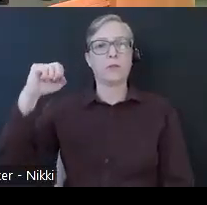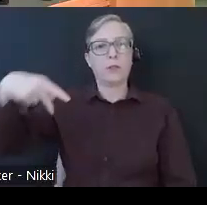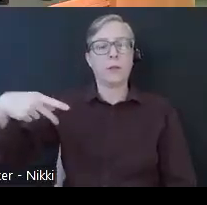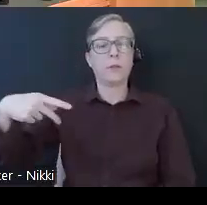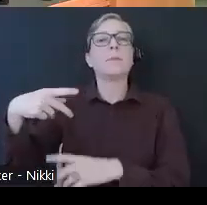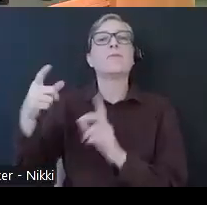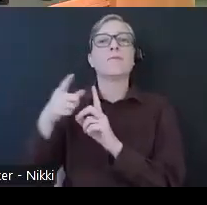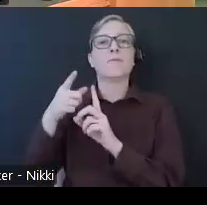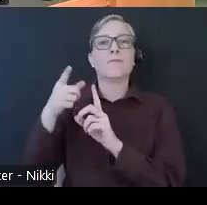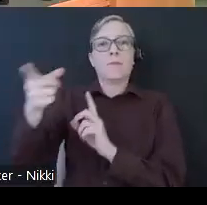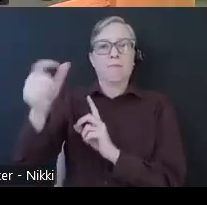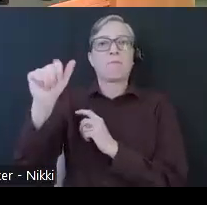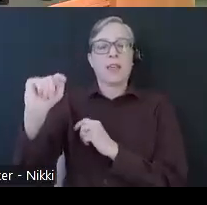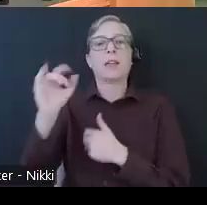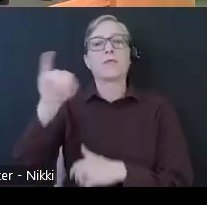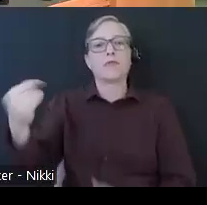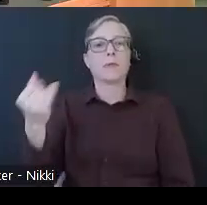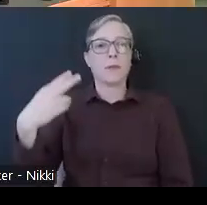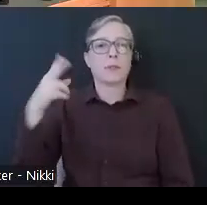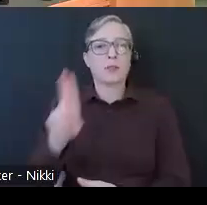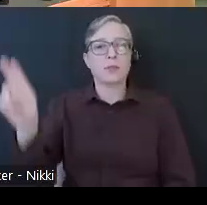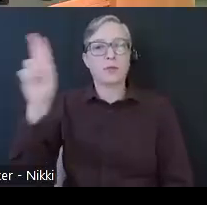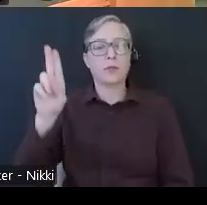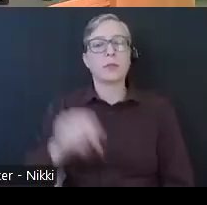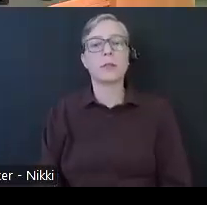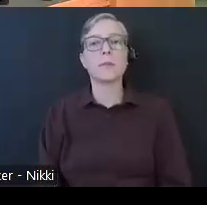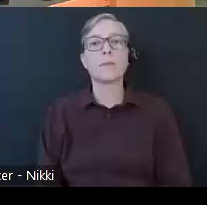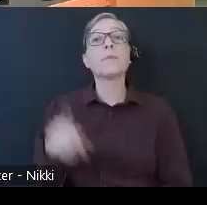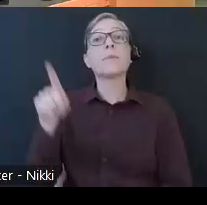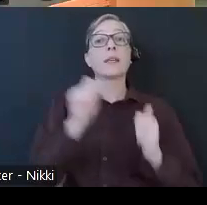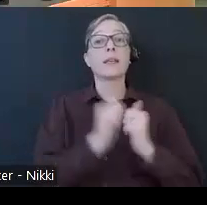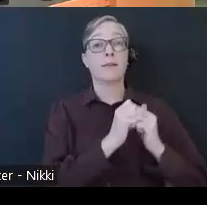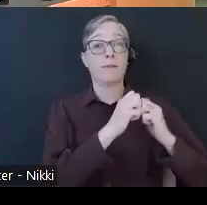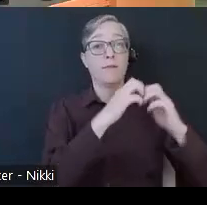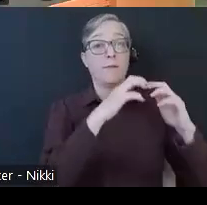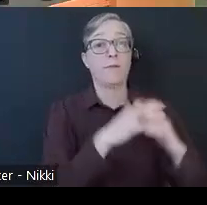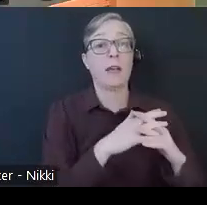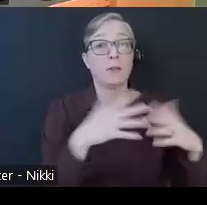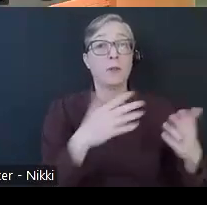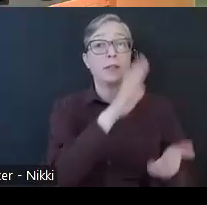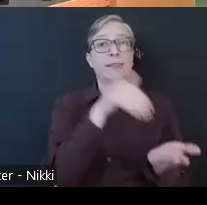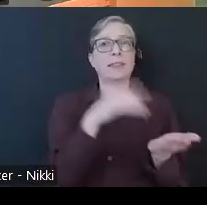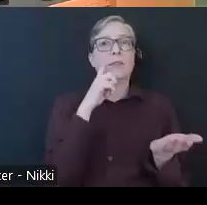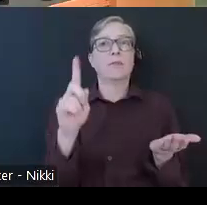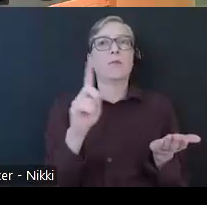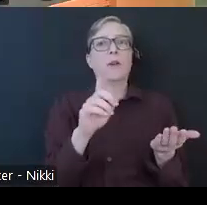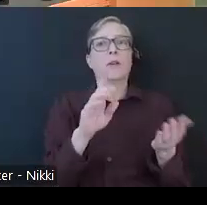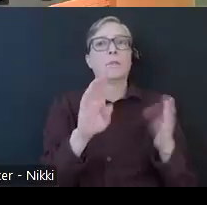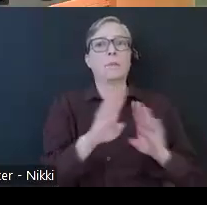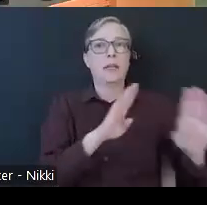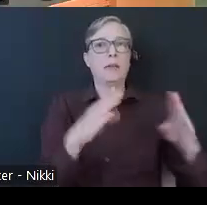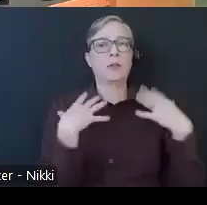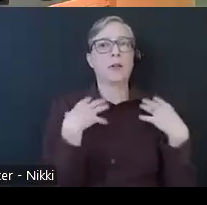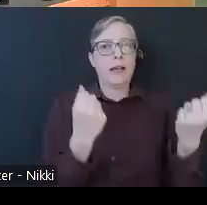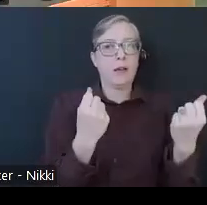He's founder of the Center for Behavioral Health, Media, and Technology at UPMC. He